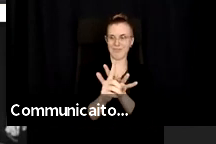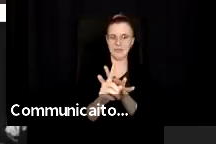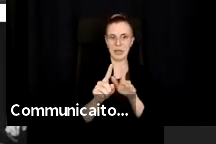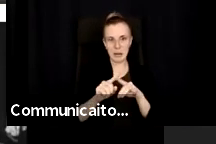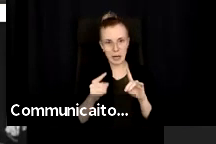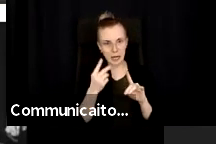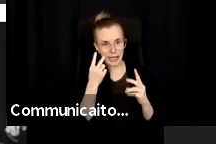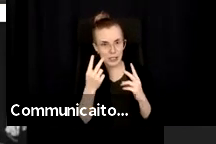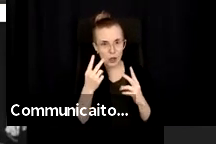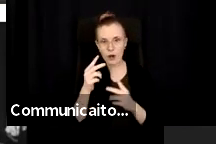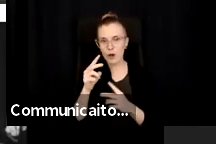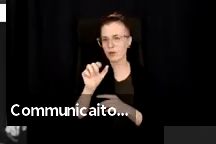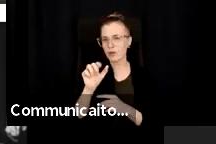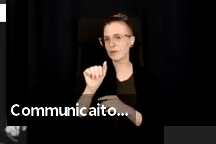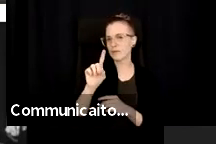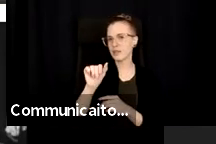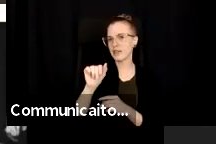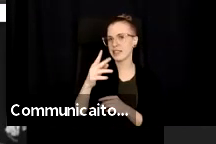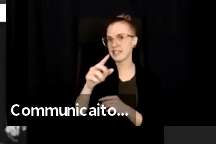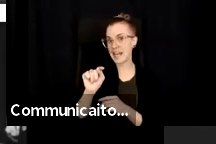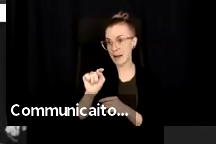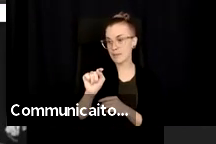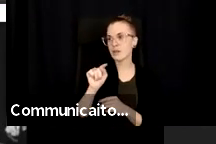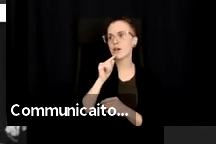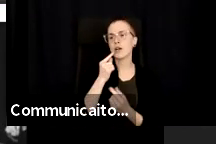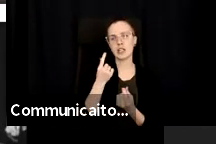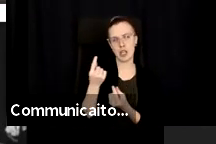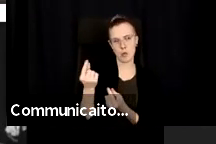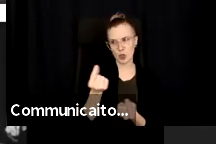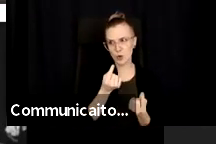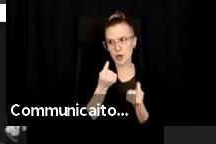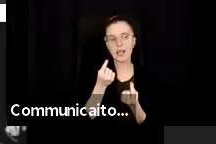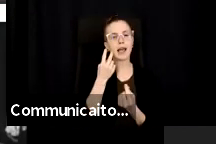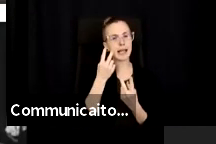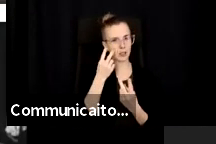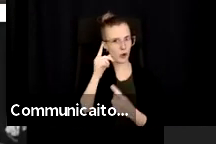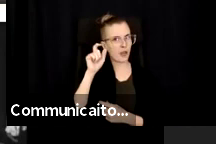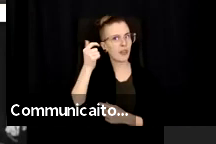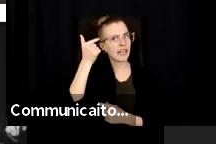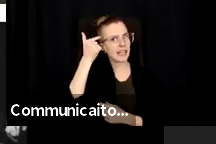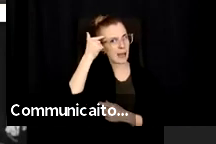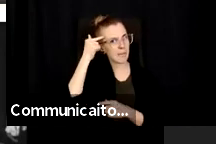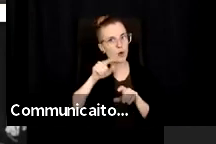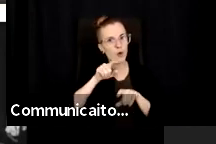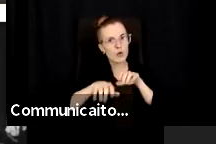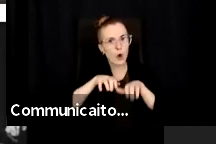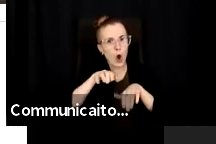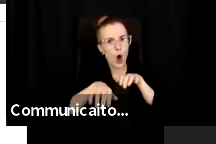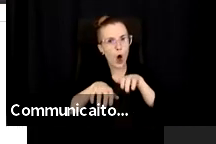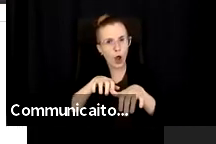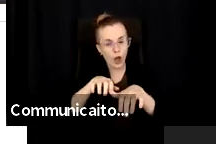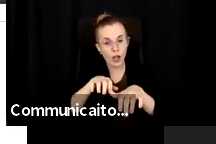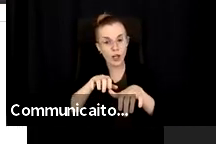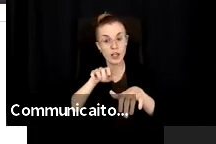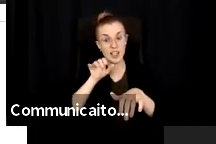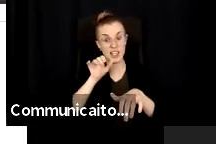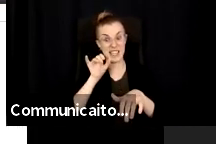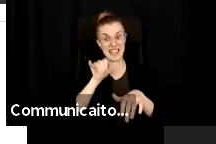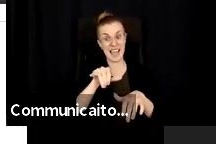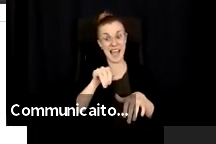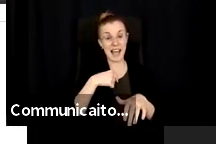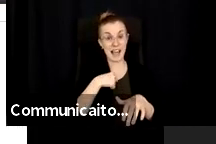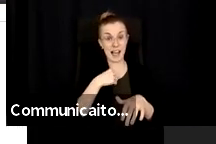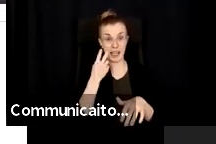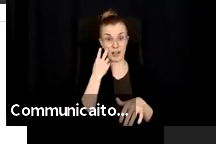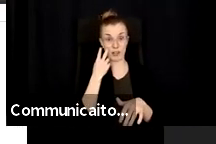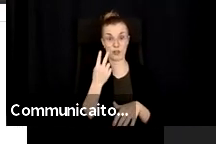taking place. I saw the Capitol crawl. And I remember when I saw that the first